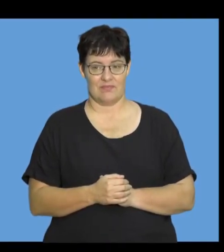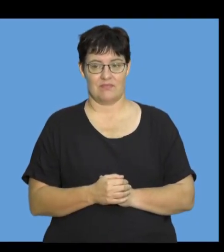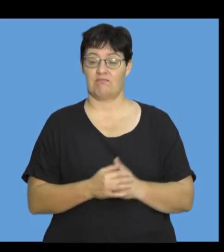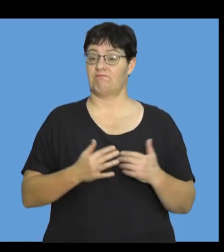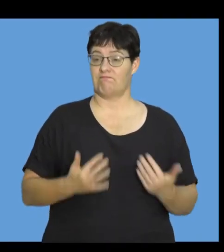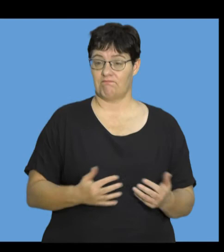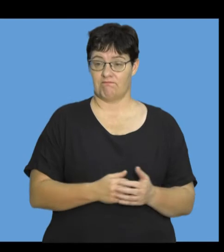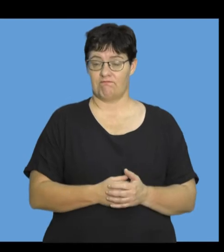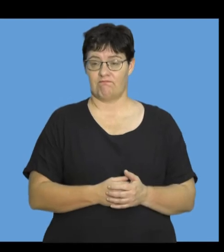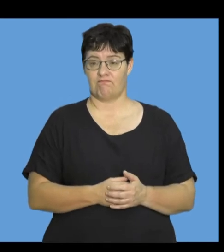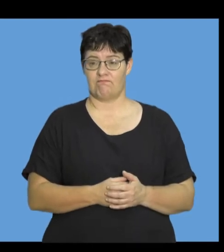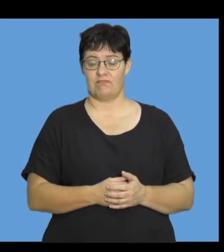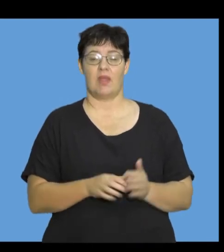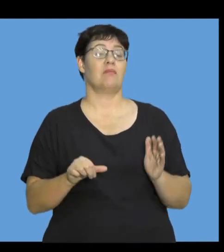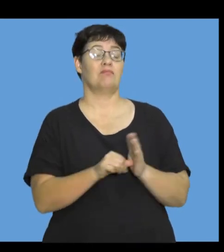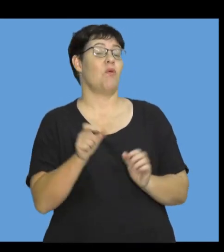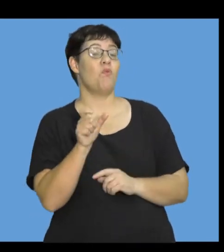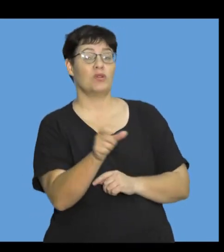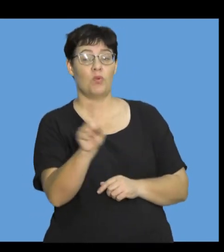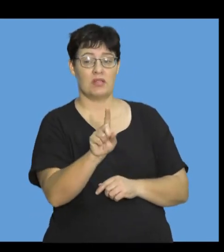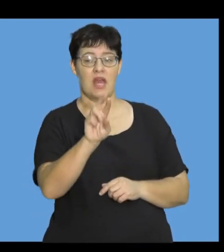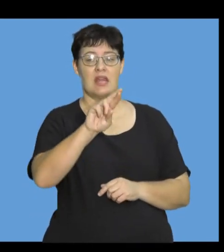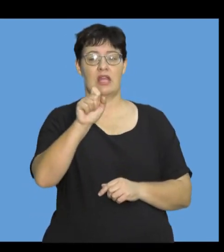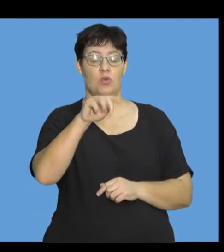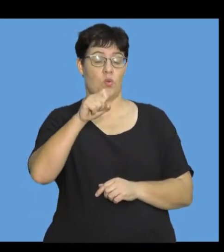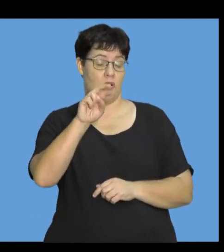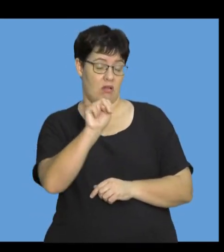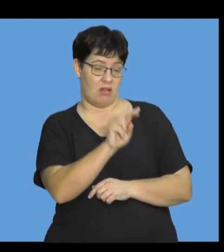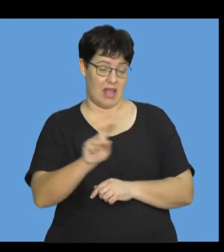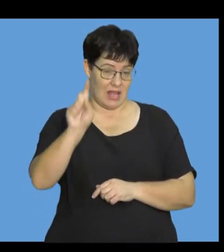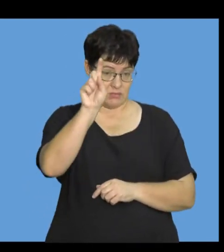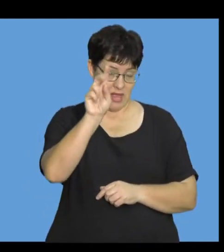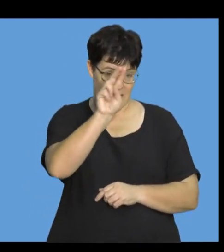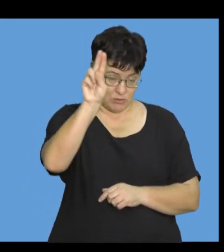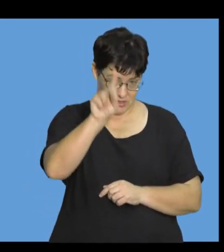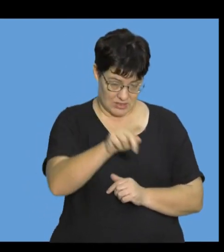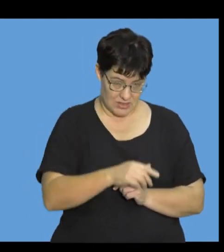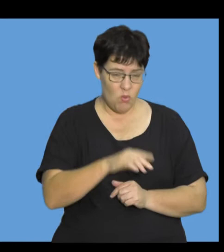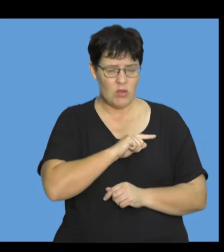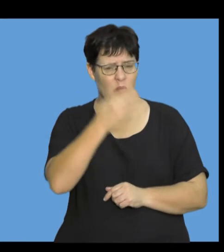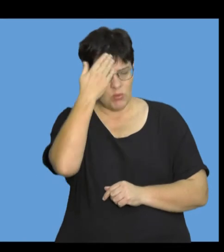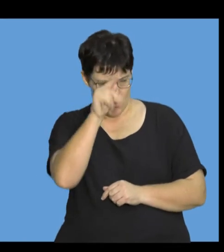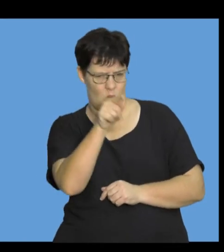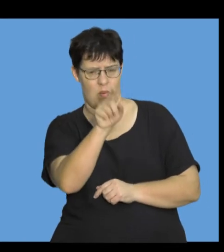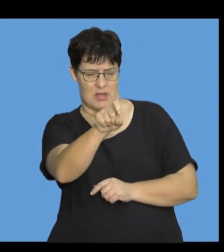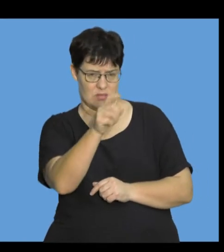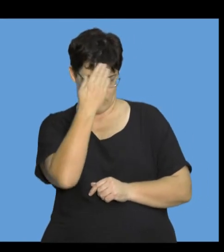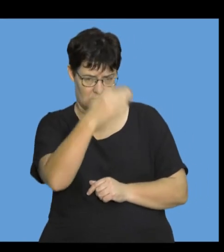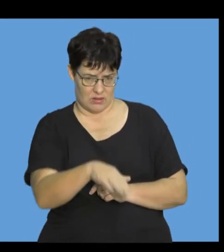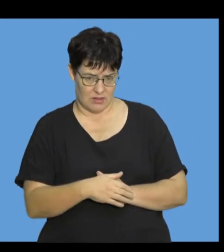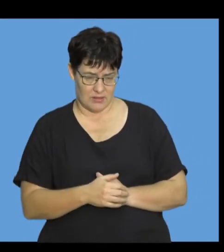So the main keywords here will be the rational exponent, because you need to know exactly what is a rational